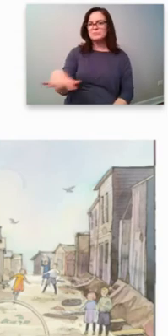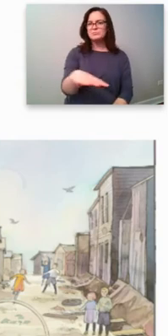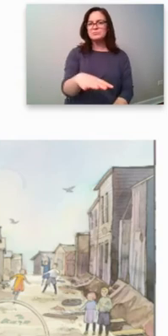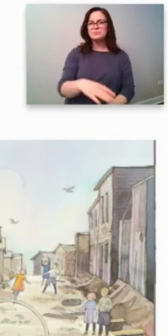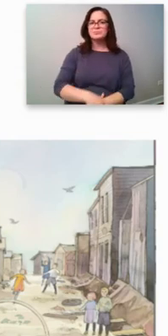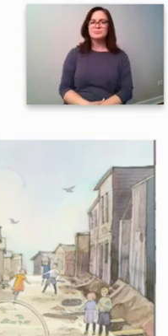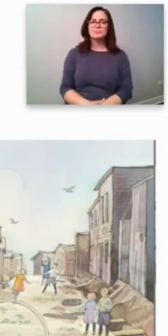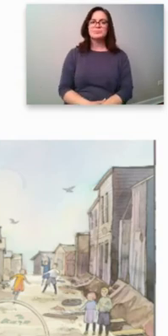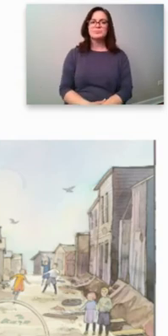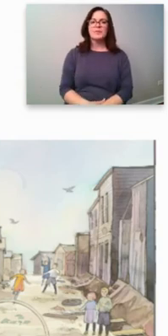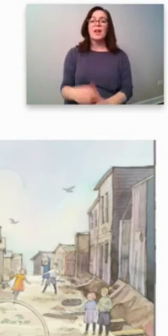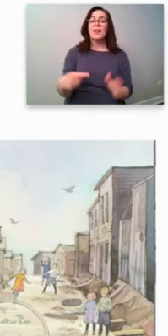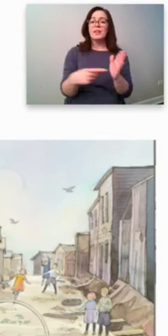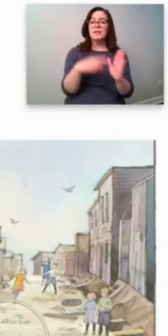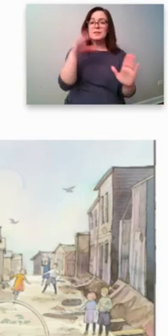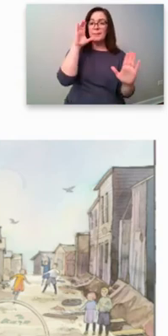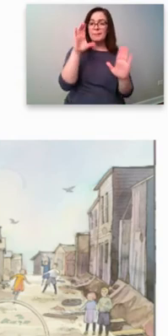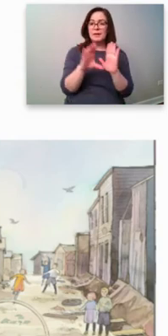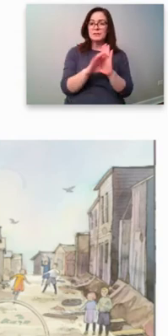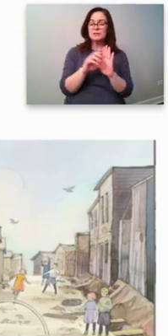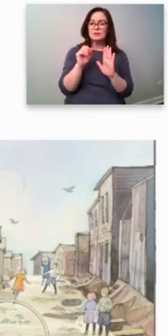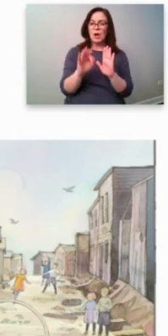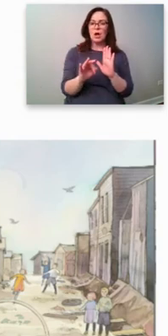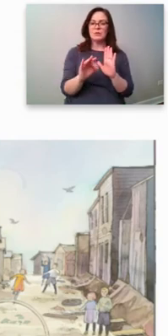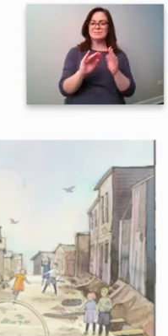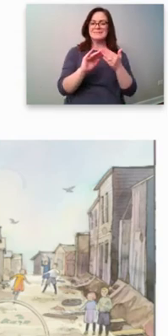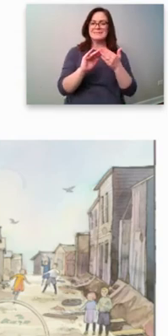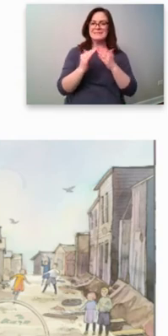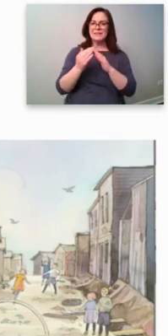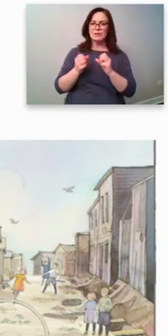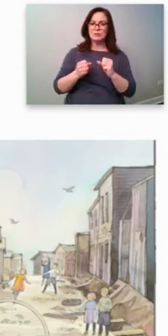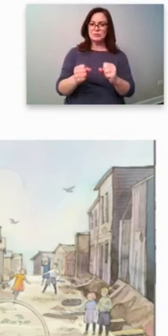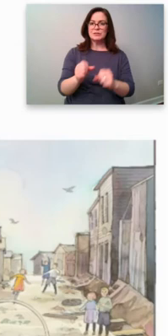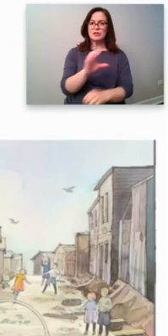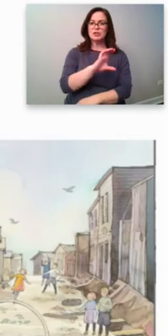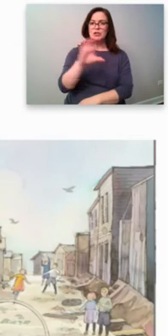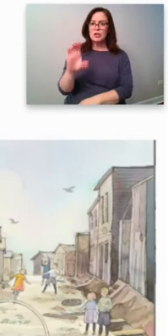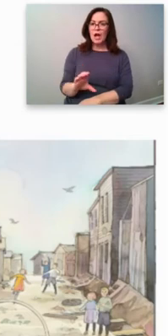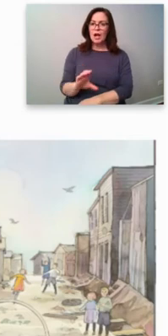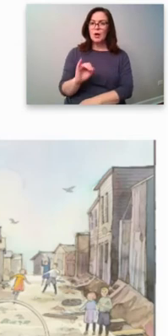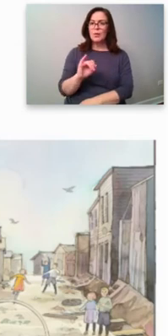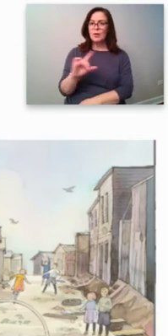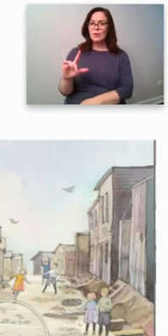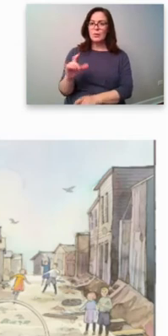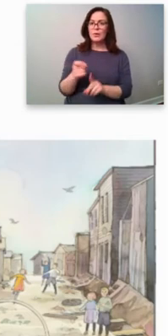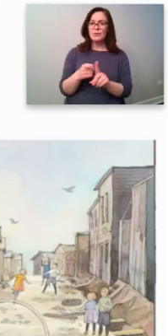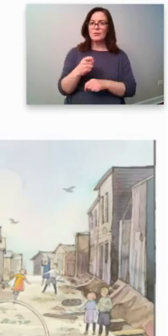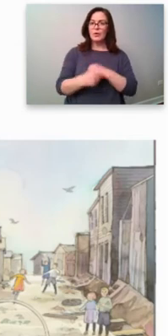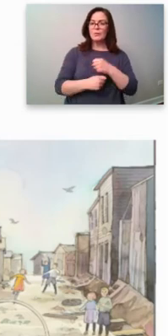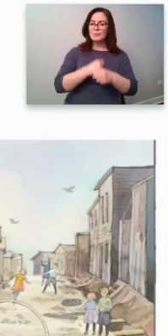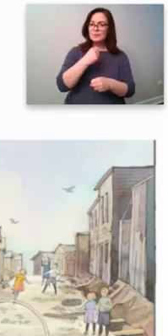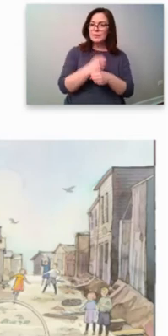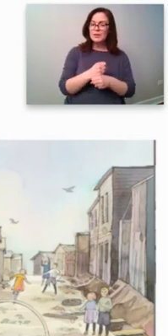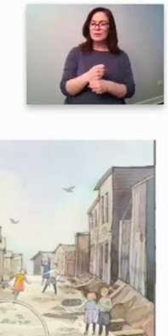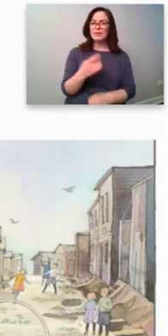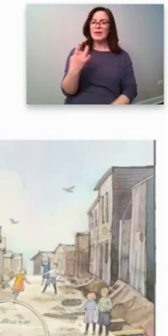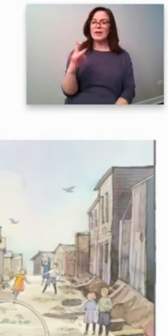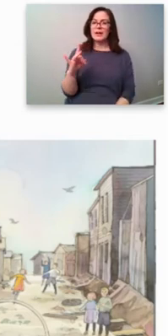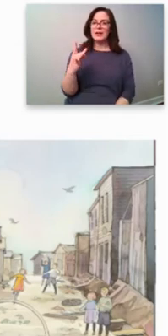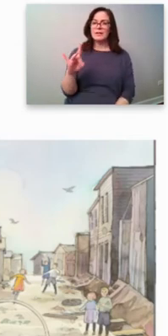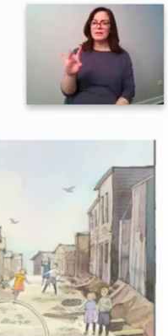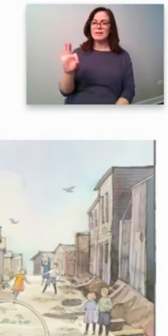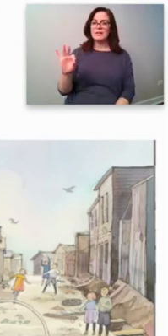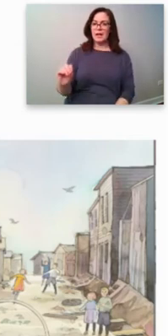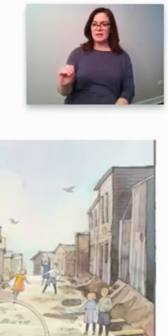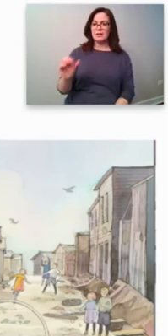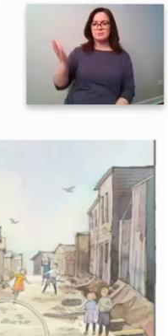This is a picture of city streets in Chicago, Illinois, around 1890. Where are the children